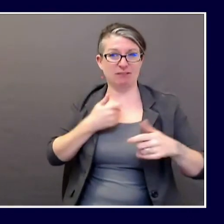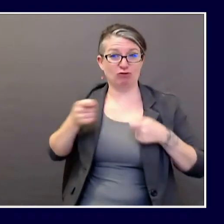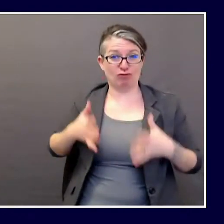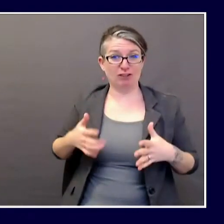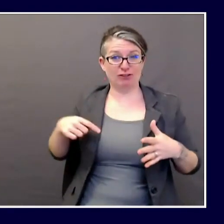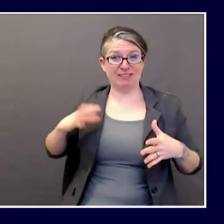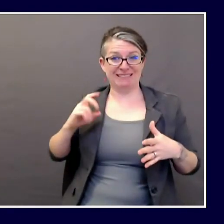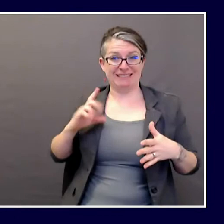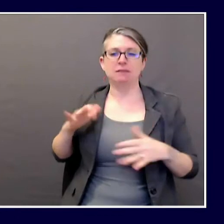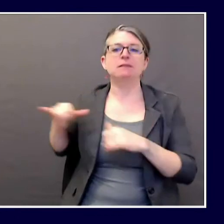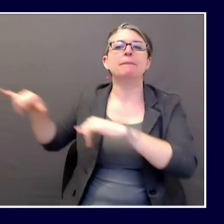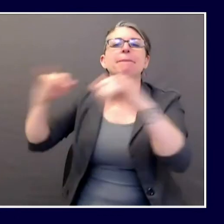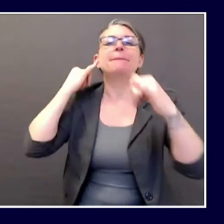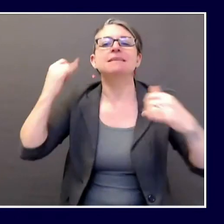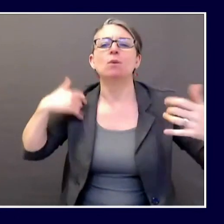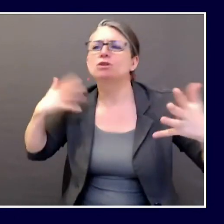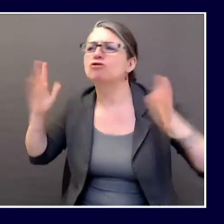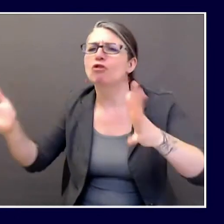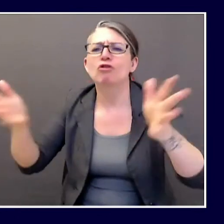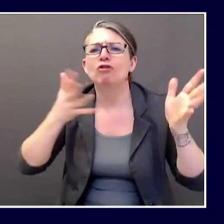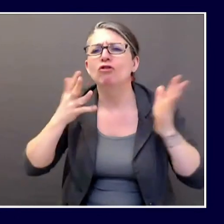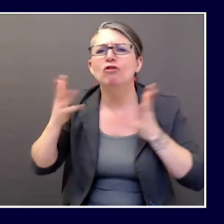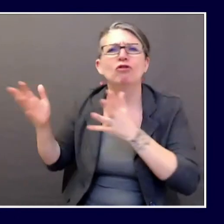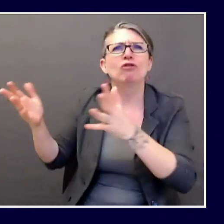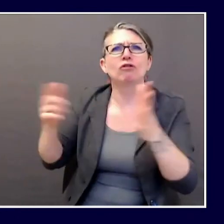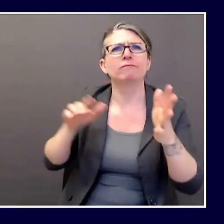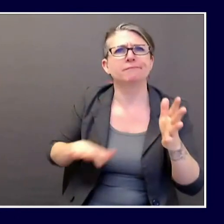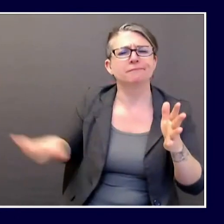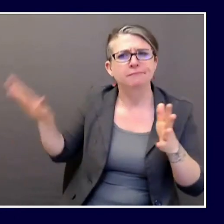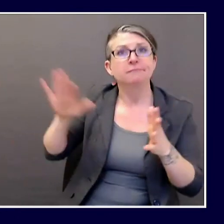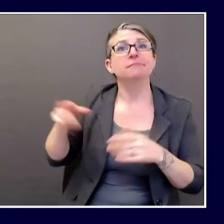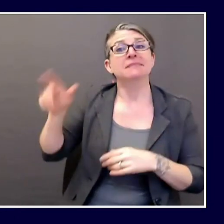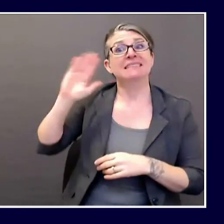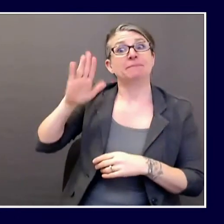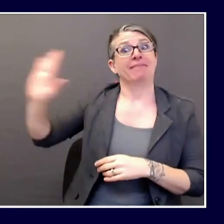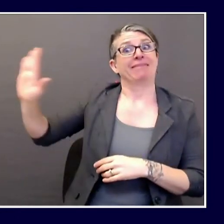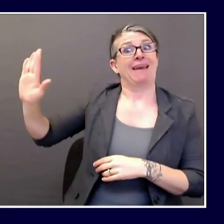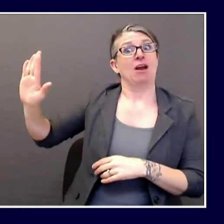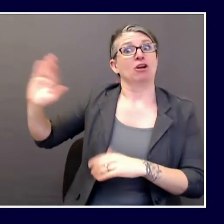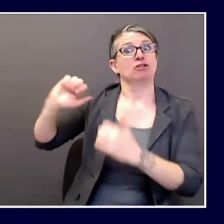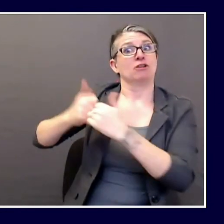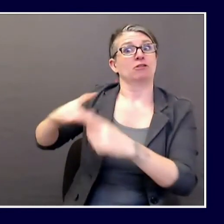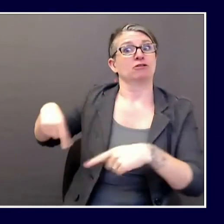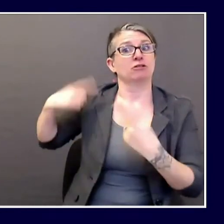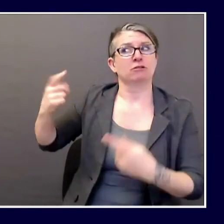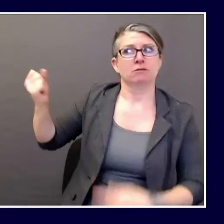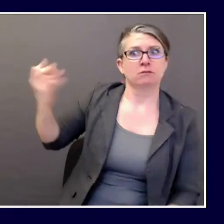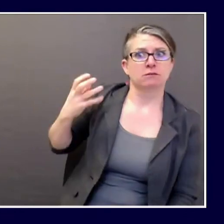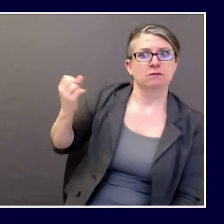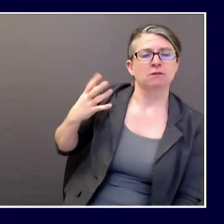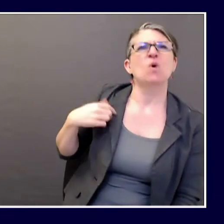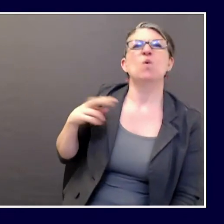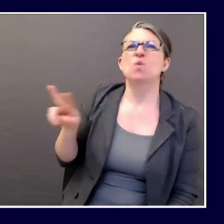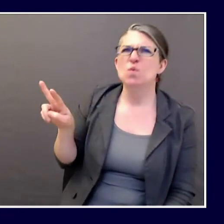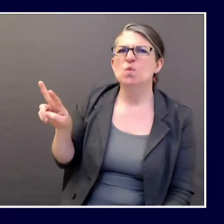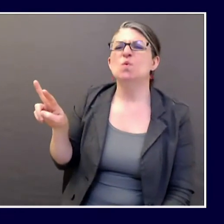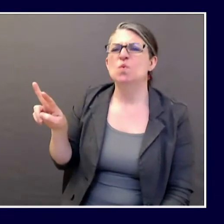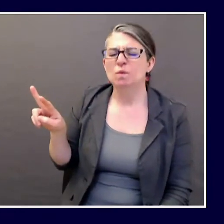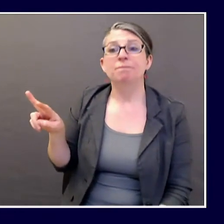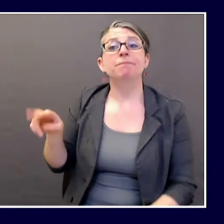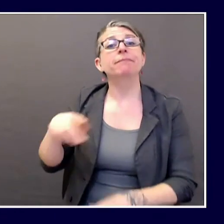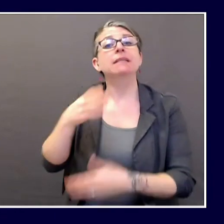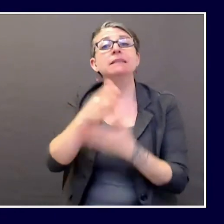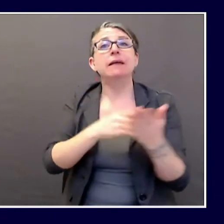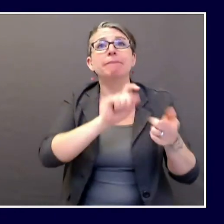talking about taking clinics offline because of so many slots that were being unfilled. We're not seeing that here. I've